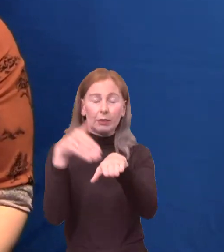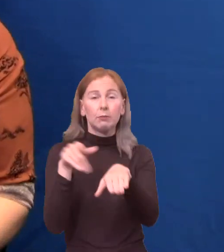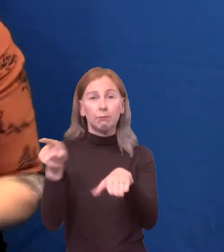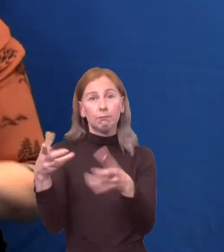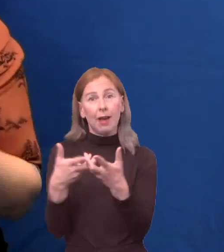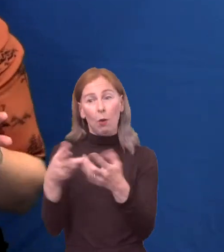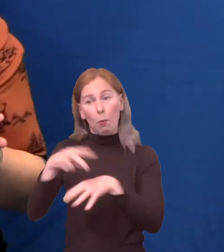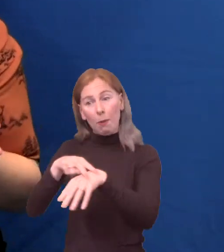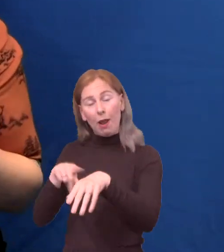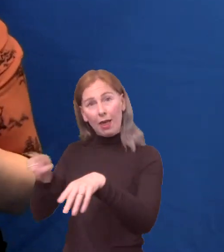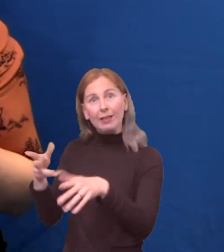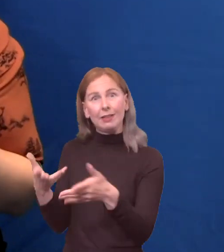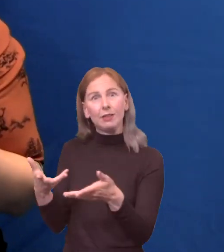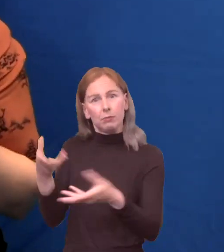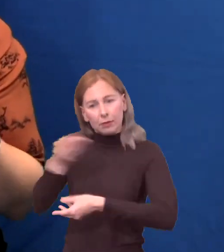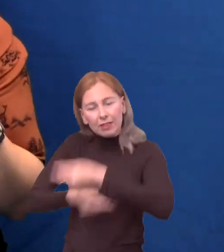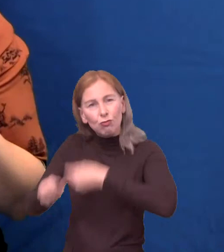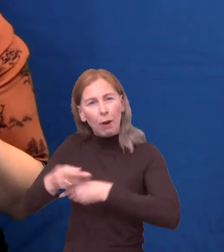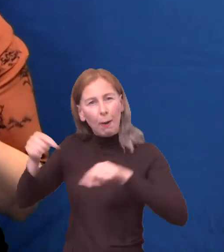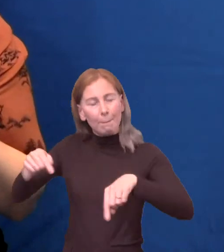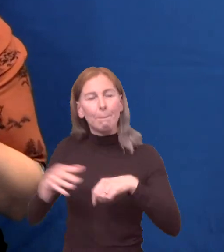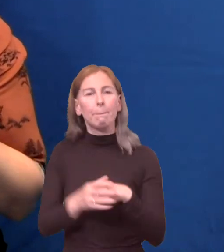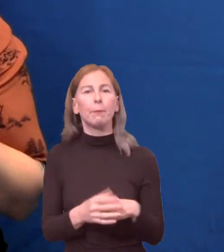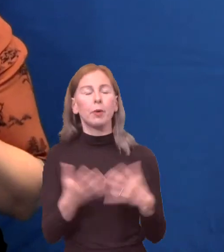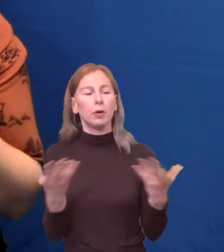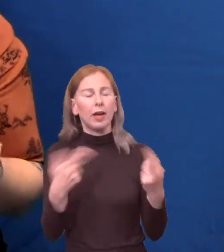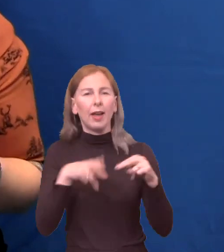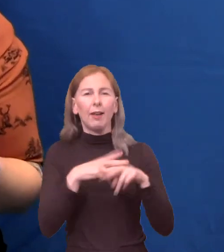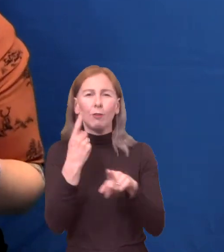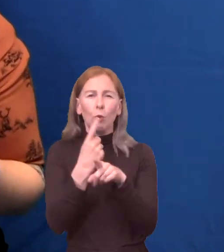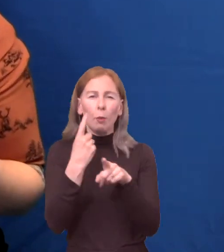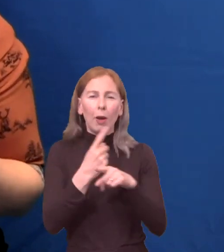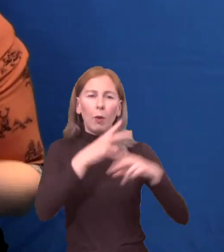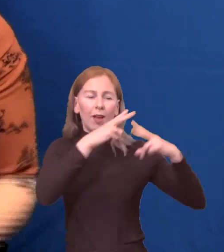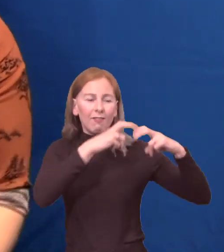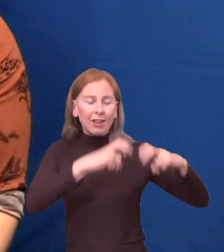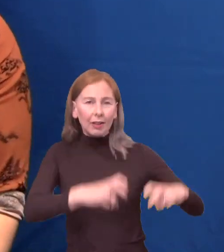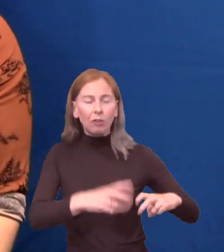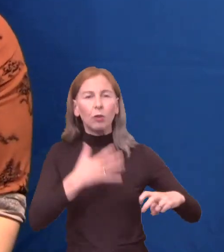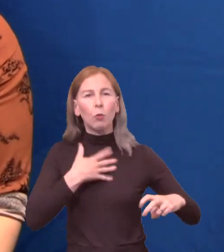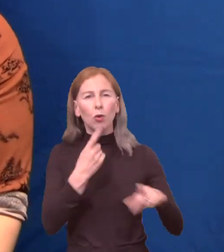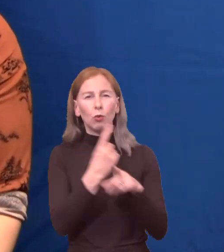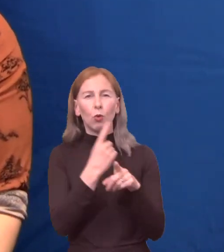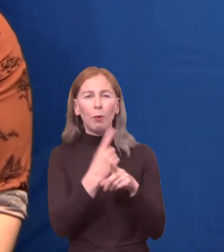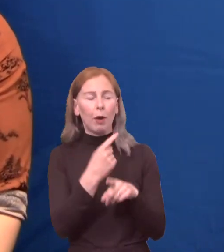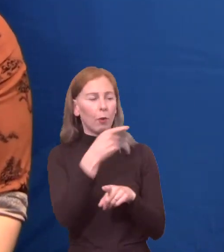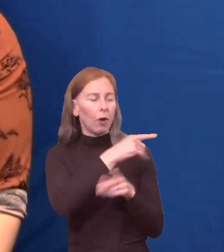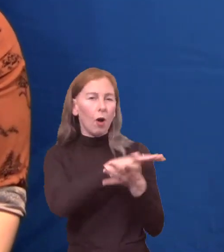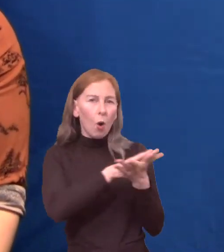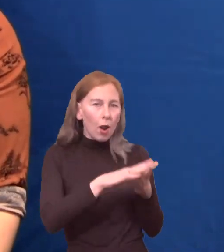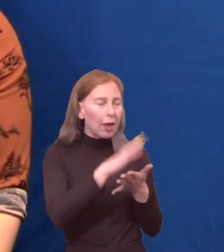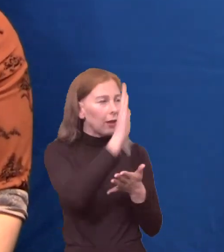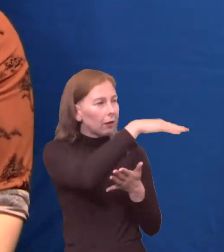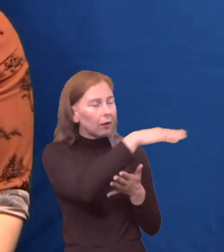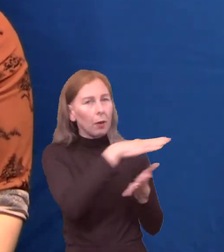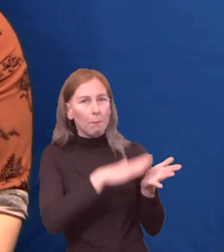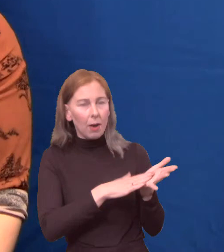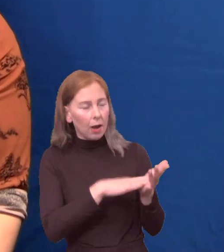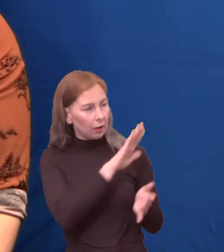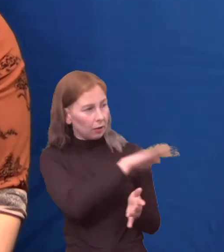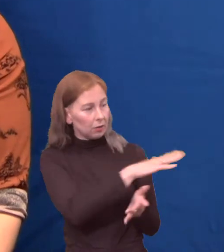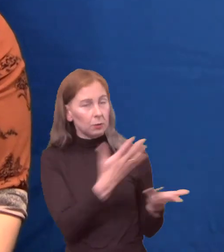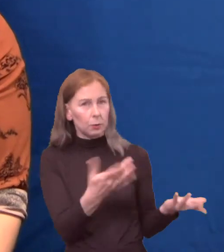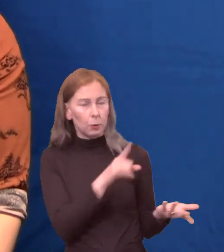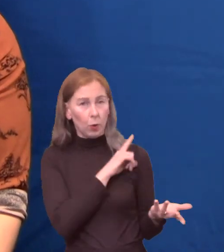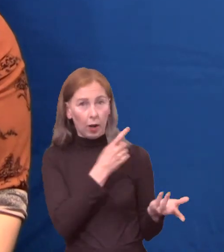investigating, I'd like to sort of turn to Mike and Holly because we do have some challenges around livestock worrying and the perception of whether or not police will attend every